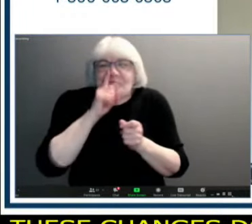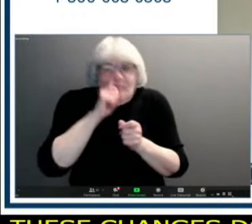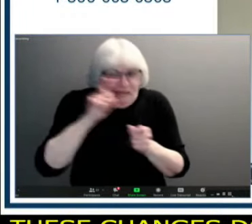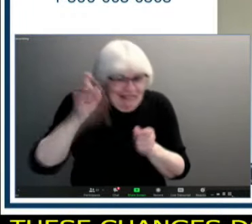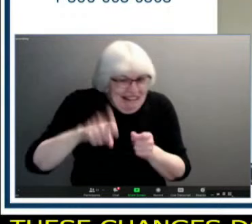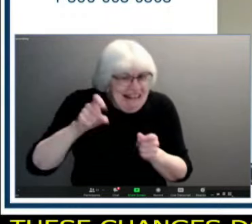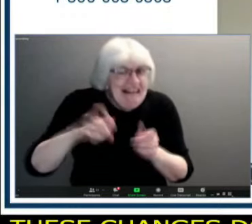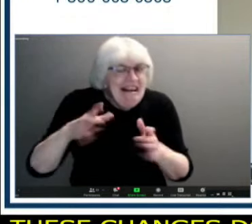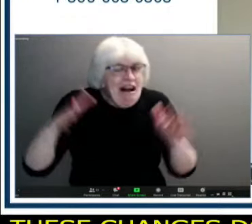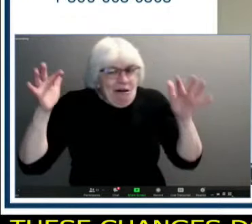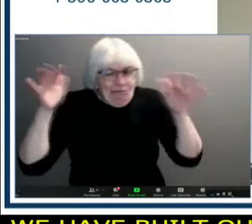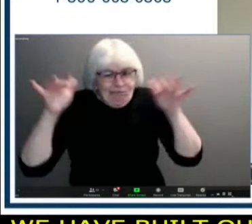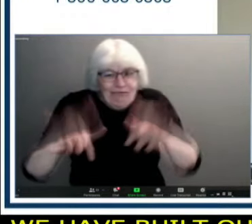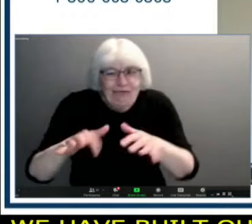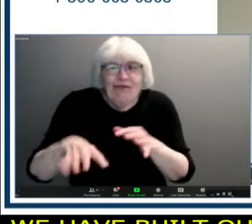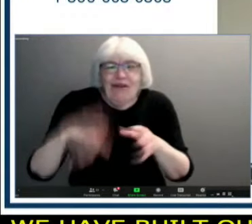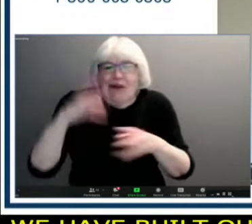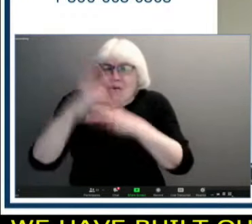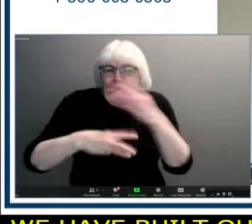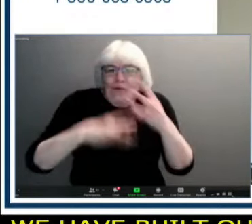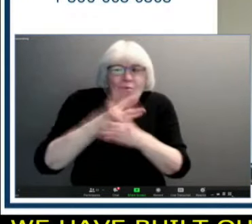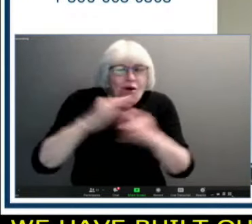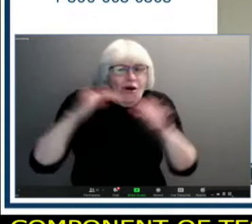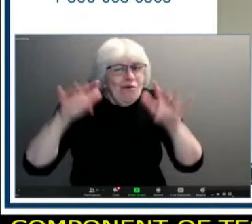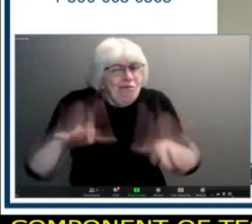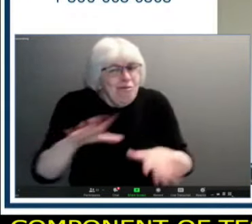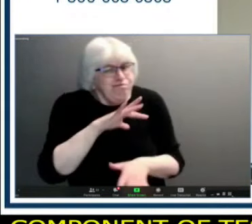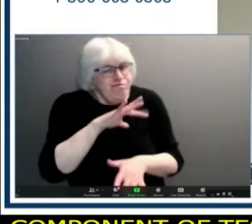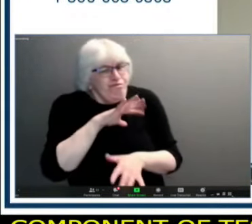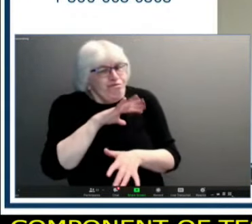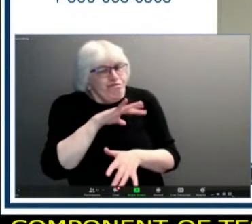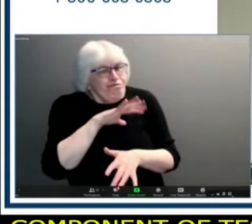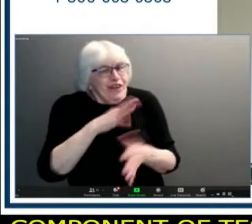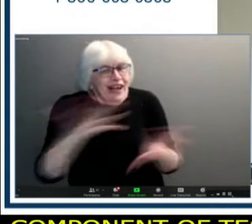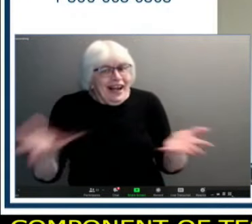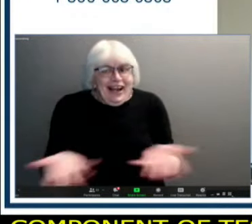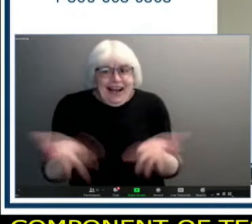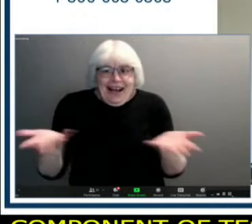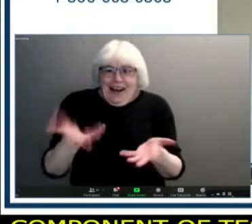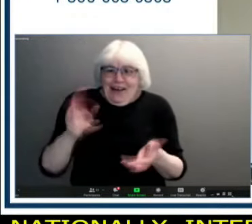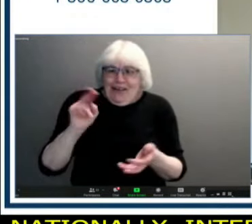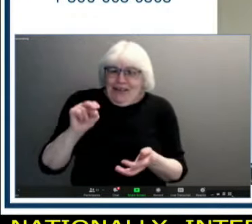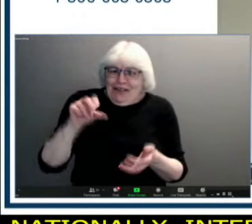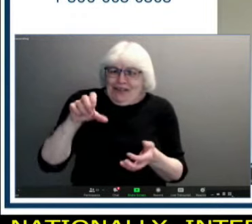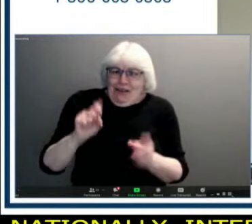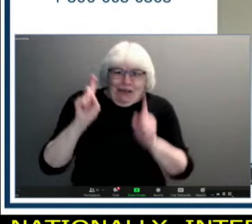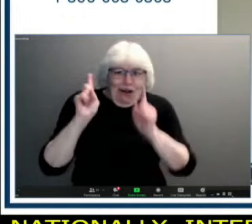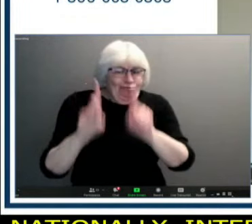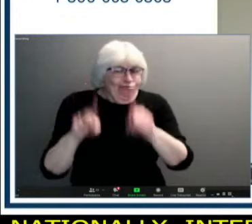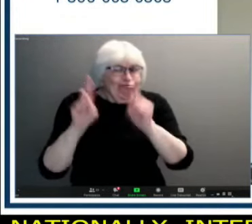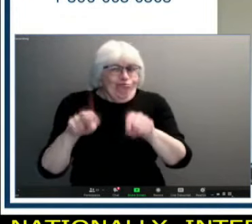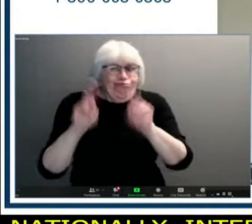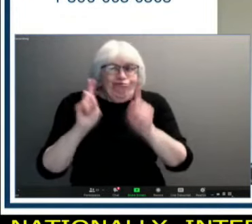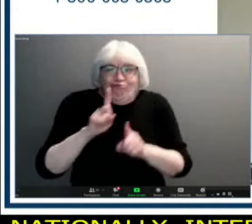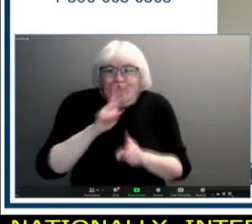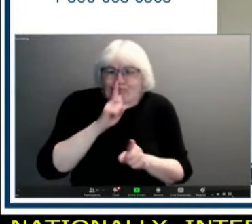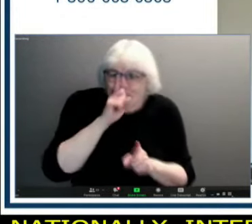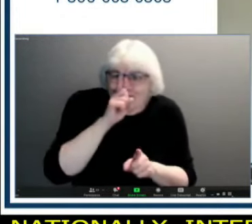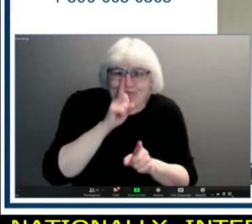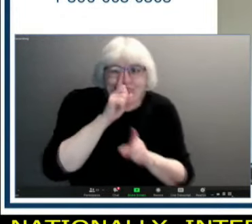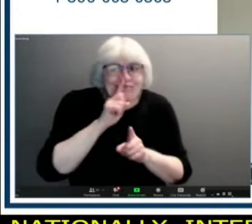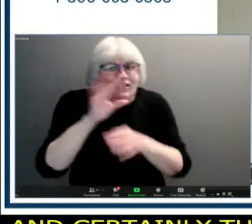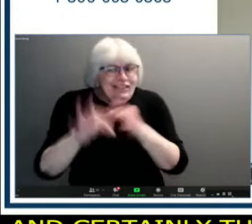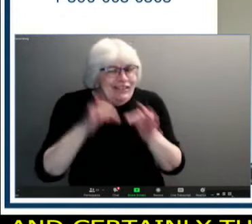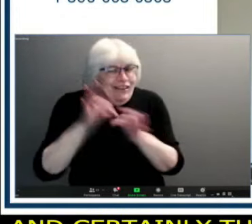and internationally. And certainly the commitment of Nova Scotians to testing has been incredible. But Omicron